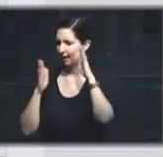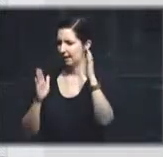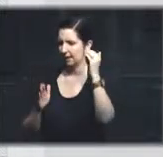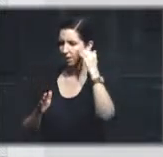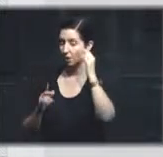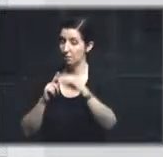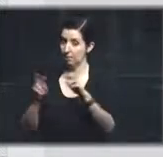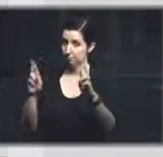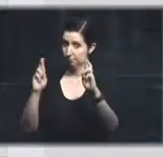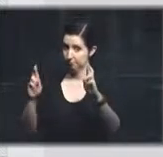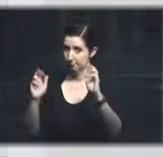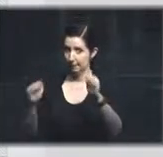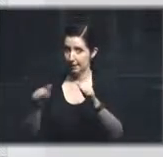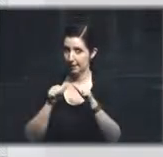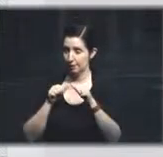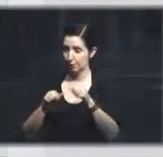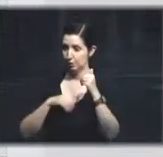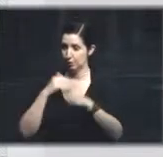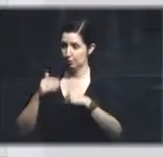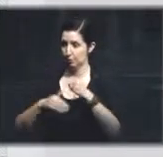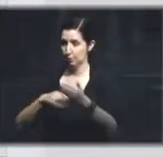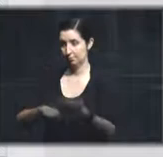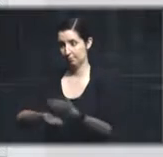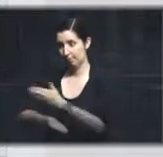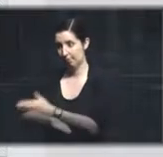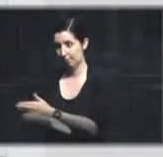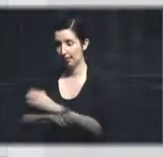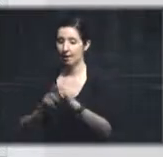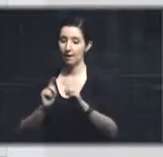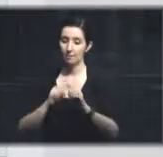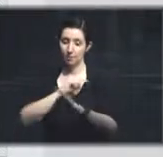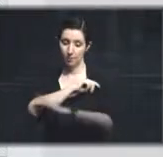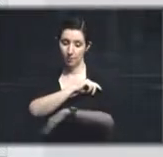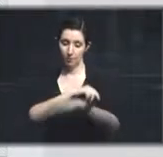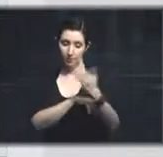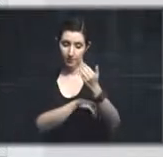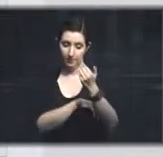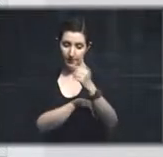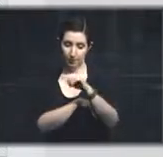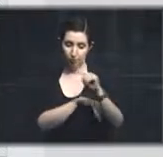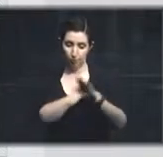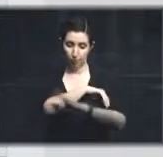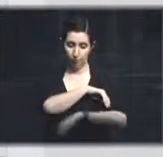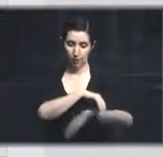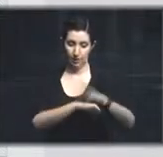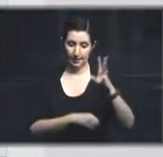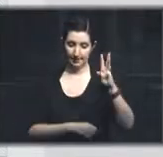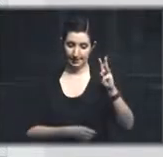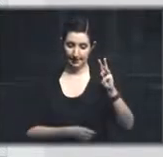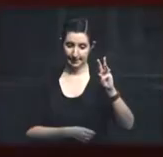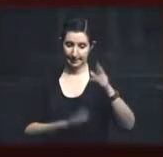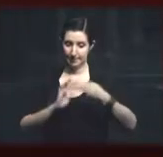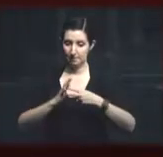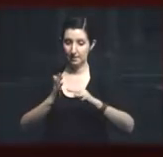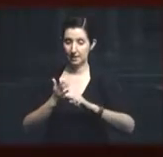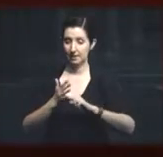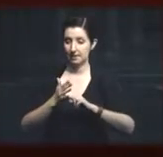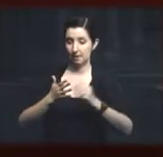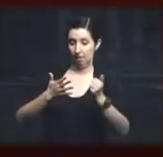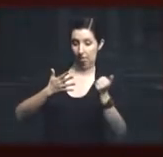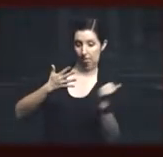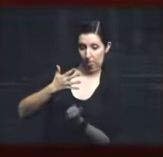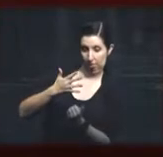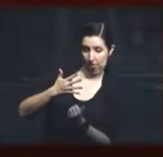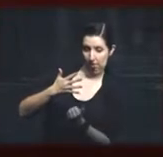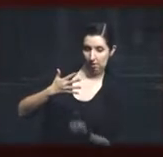this trend. But from fall of 15 to 16, we were at 52%, which means that we went from the bottom of the heap right